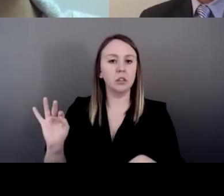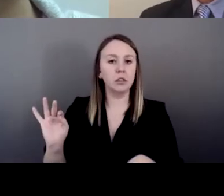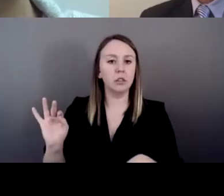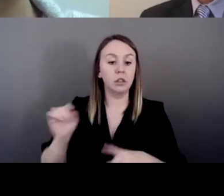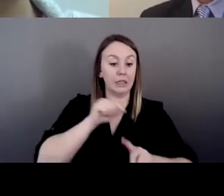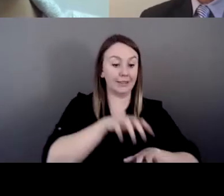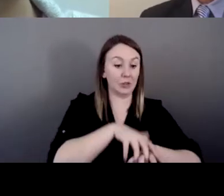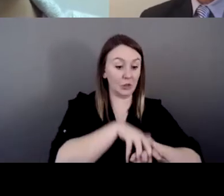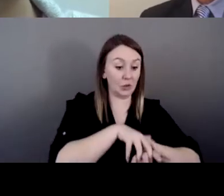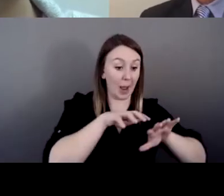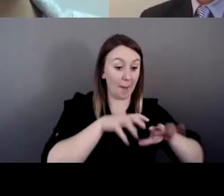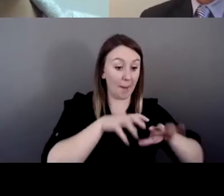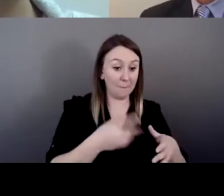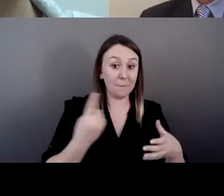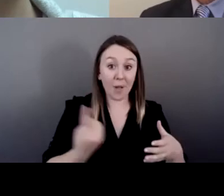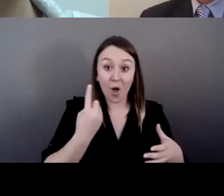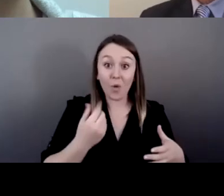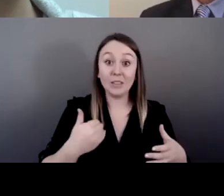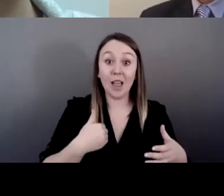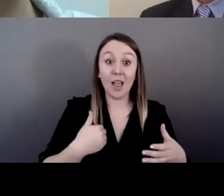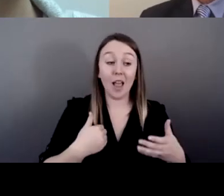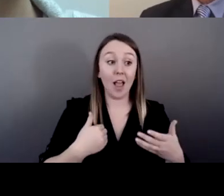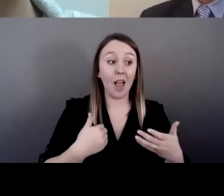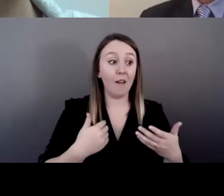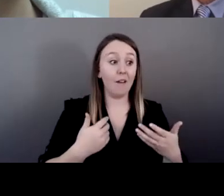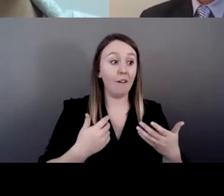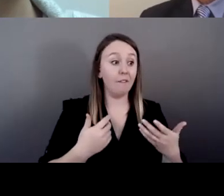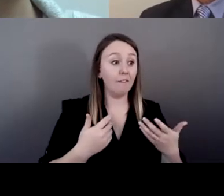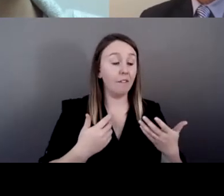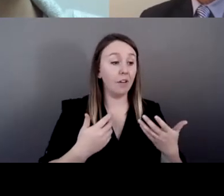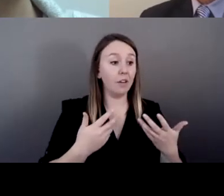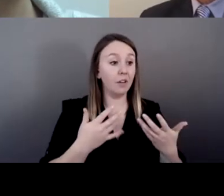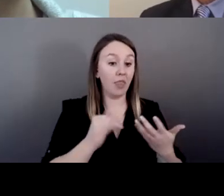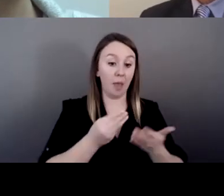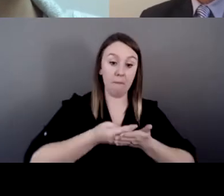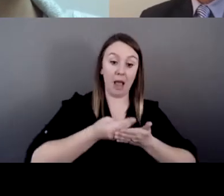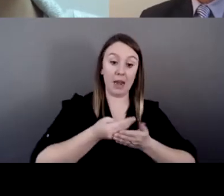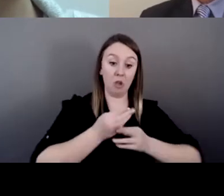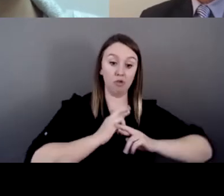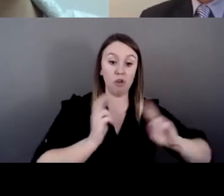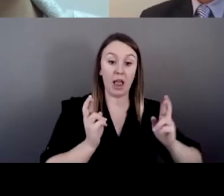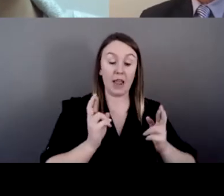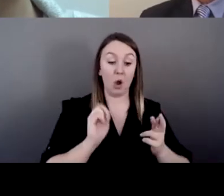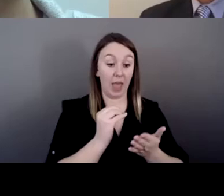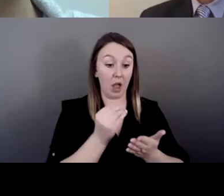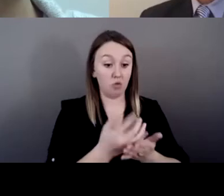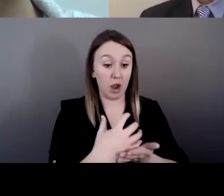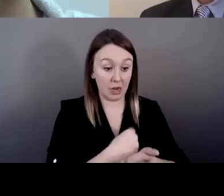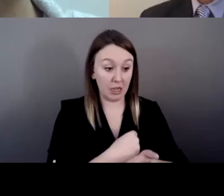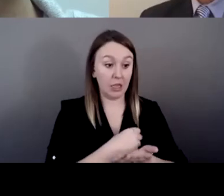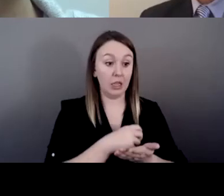Tribes don't always have or can account for those changes in law enforcement under those circumstances that they're in, particularly